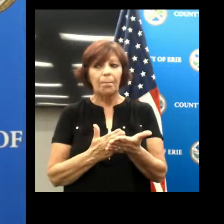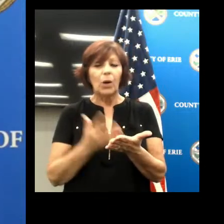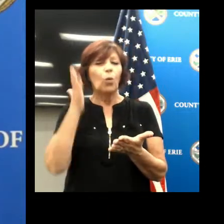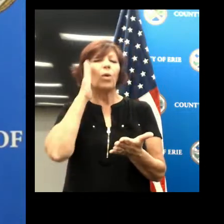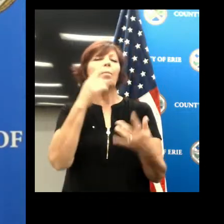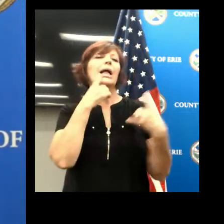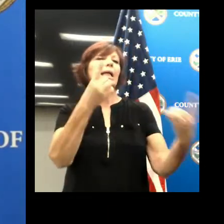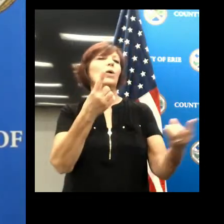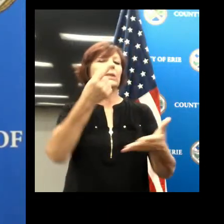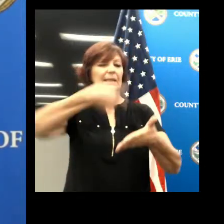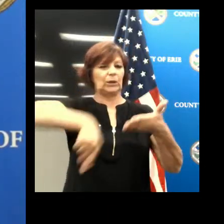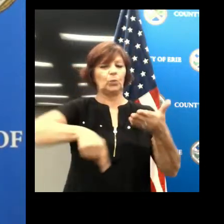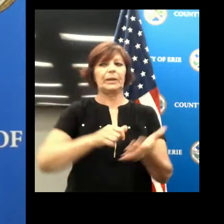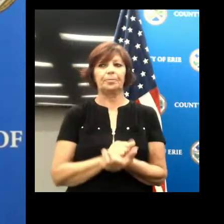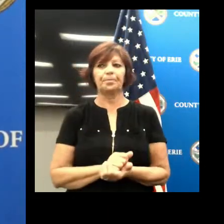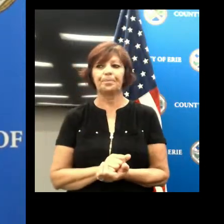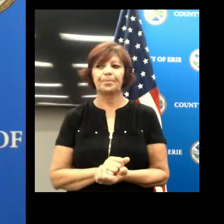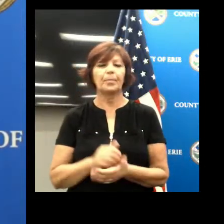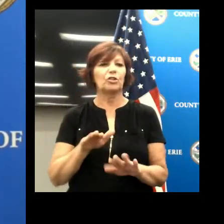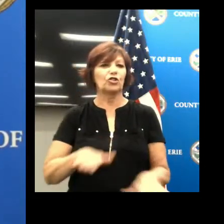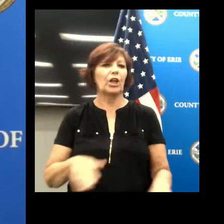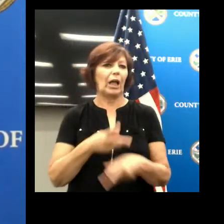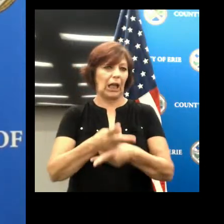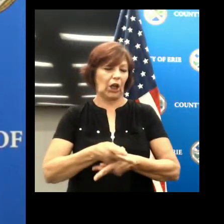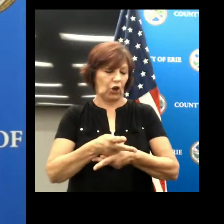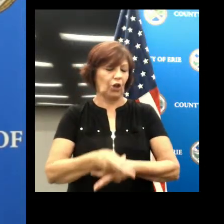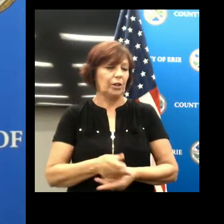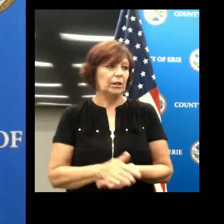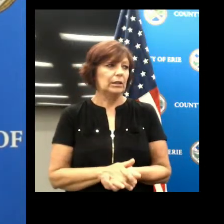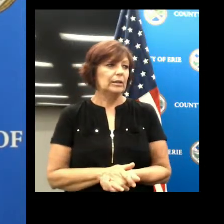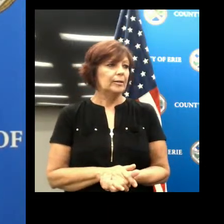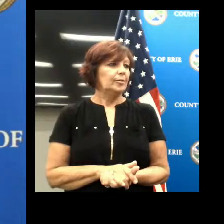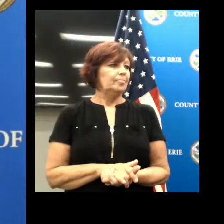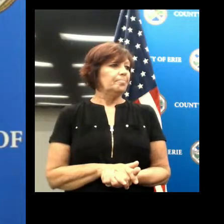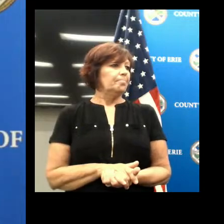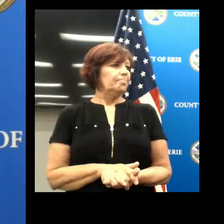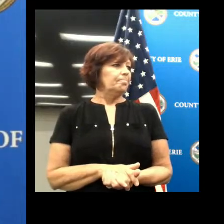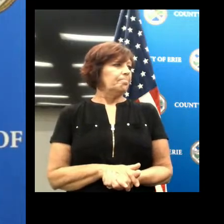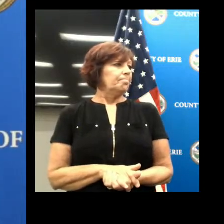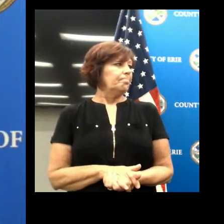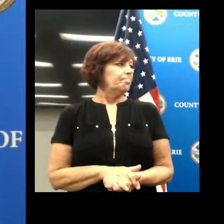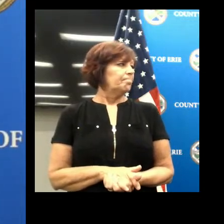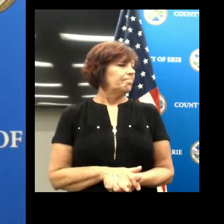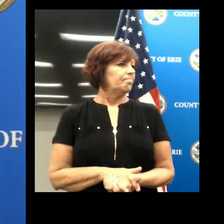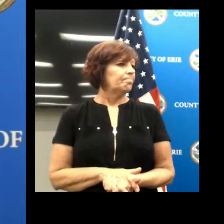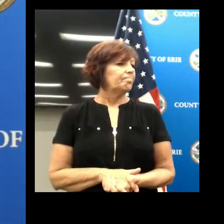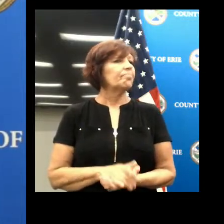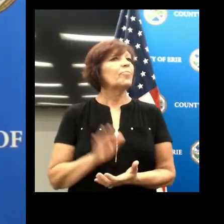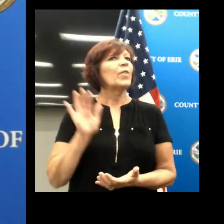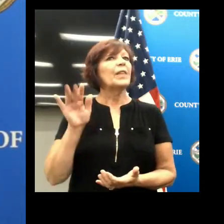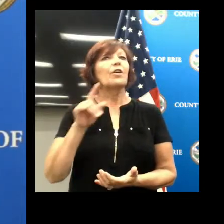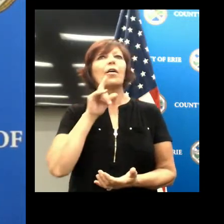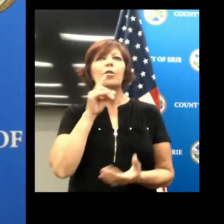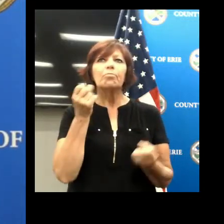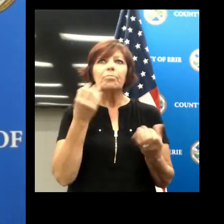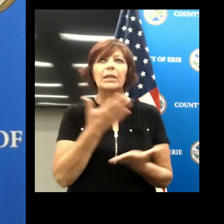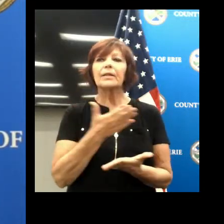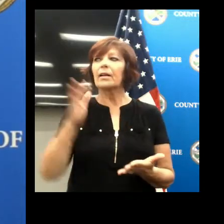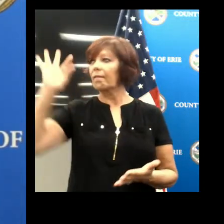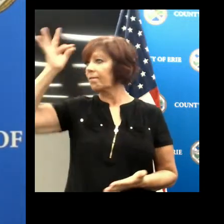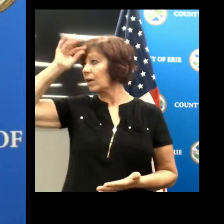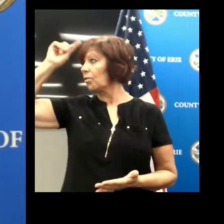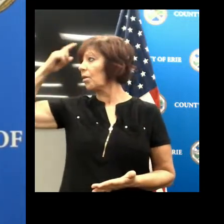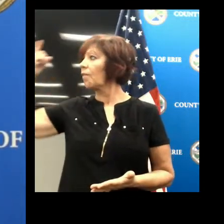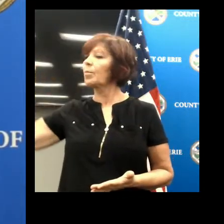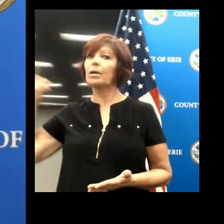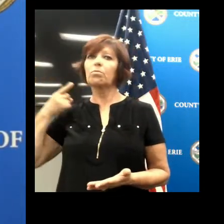announcing something next week with regards to child care and the use of some CARES Act for that. There are a number of things that the federal government allows